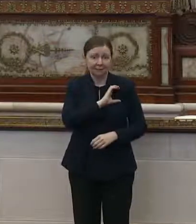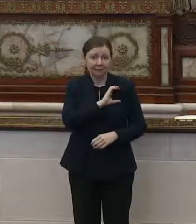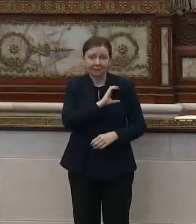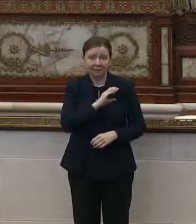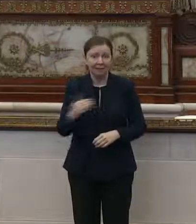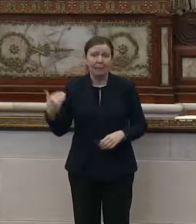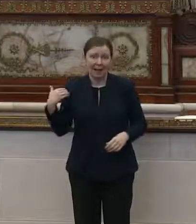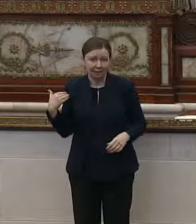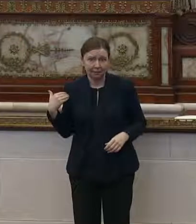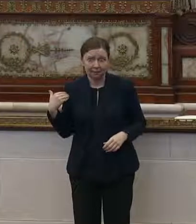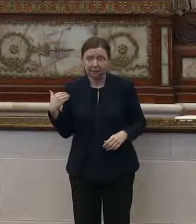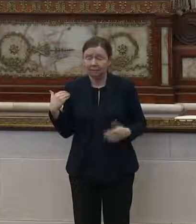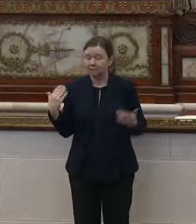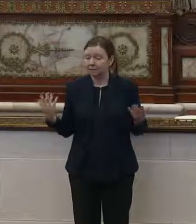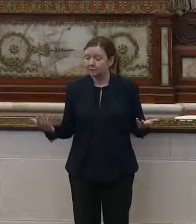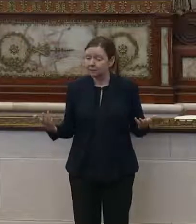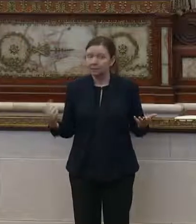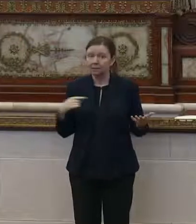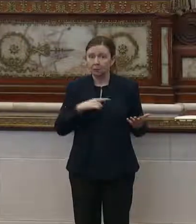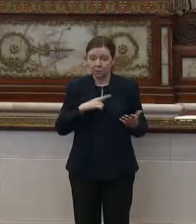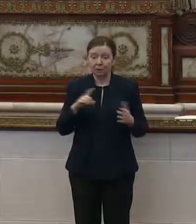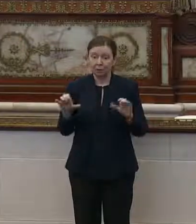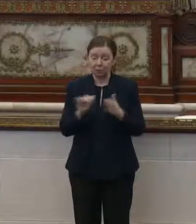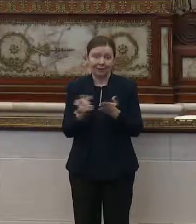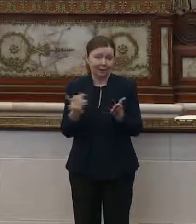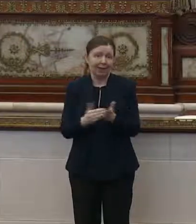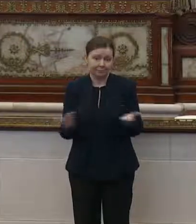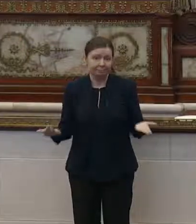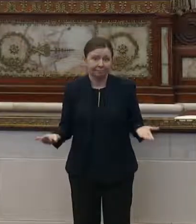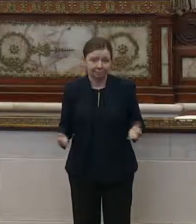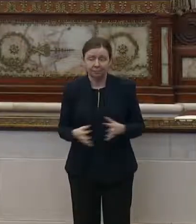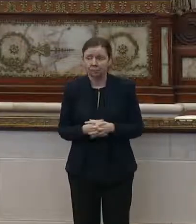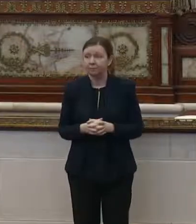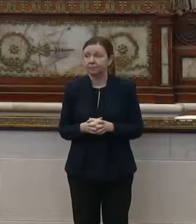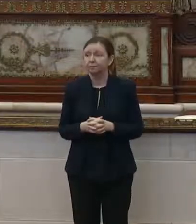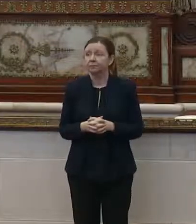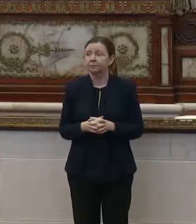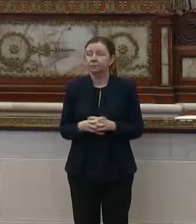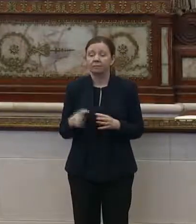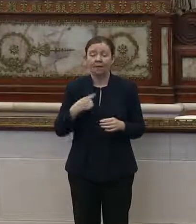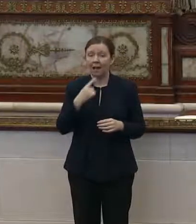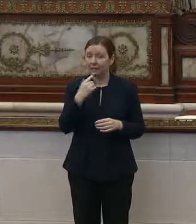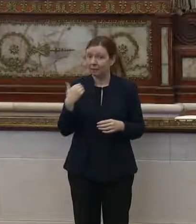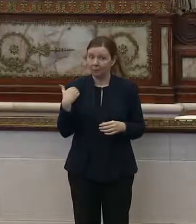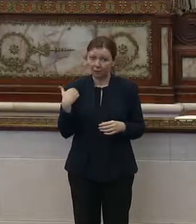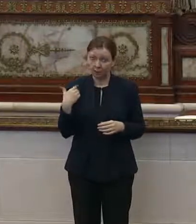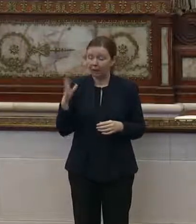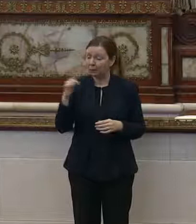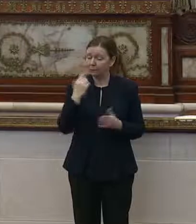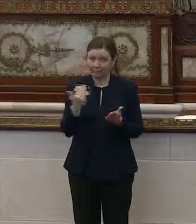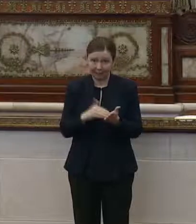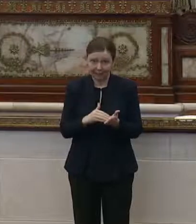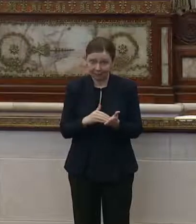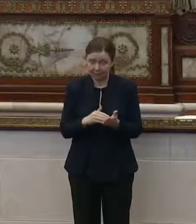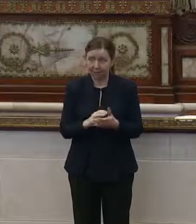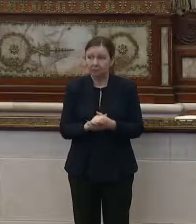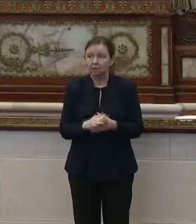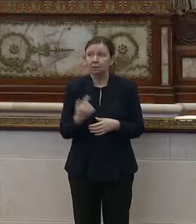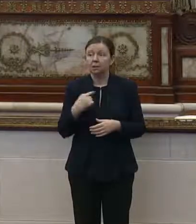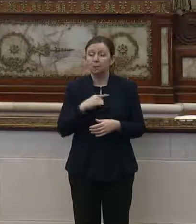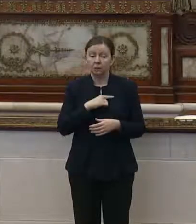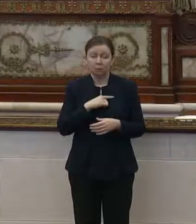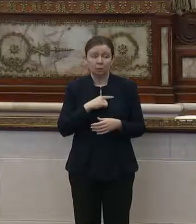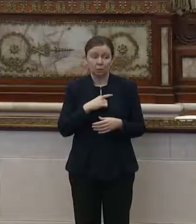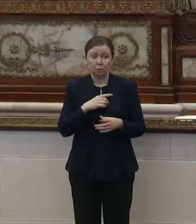past, and it is undeniable that we are in that space again. I said it before, and I'll say it again. We were